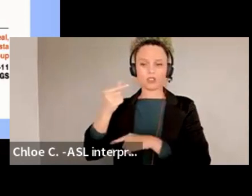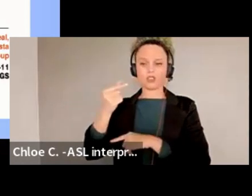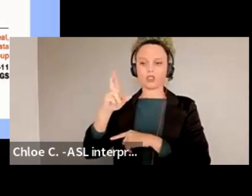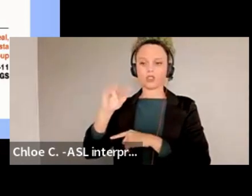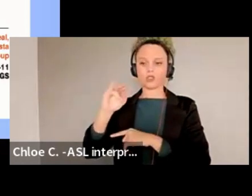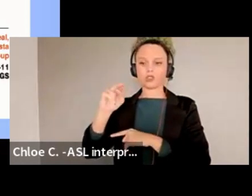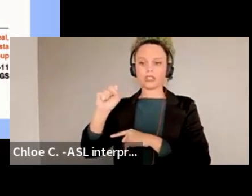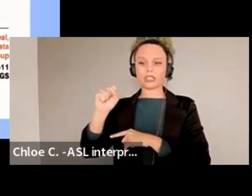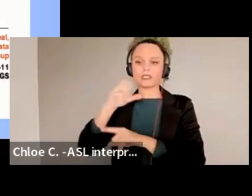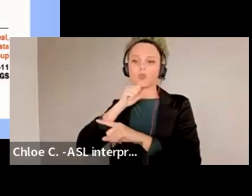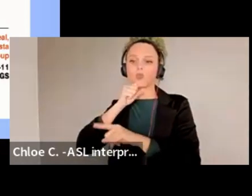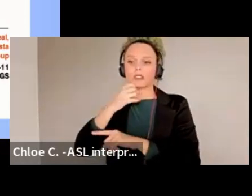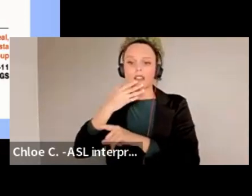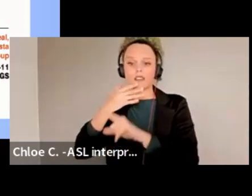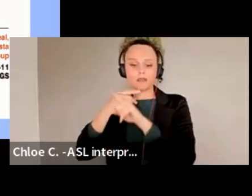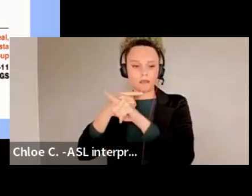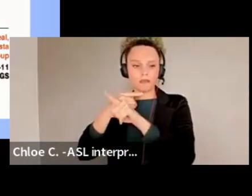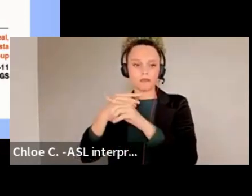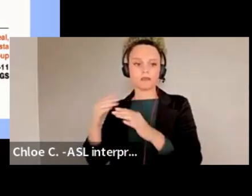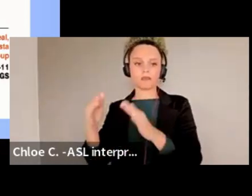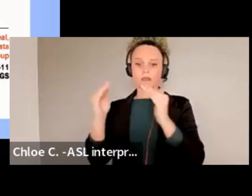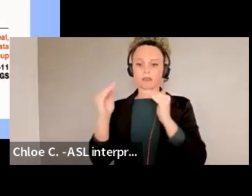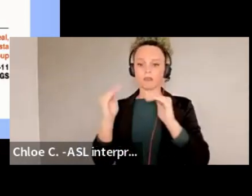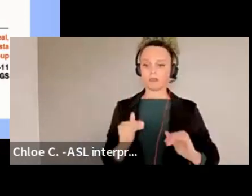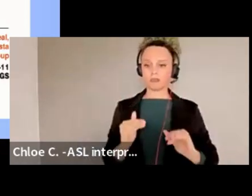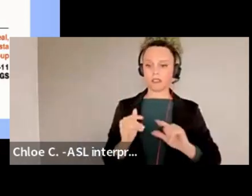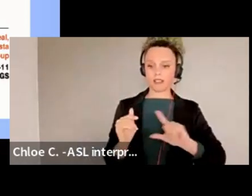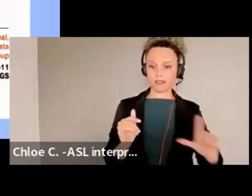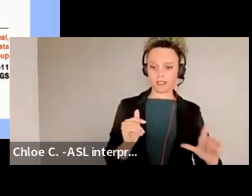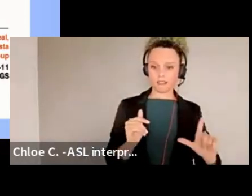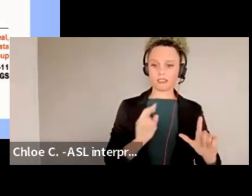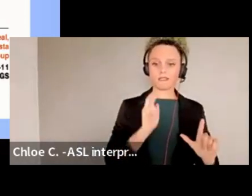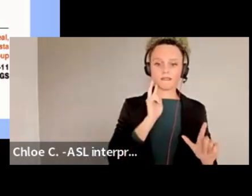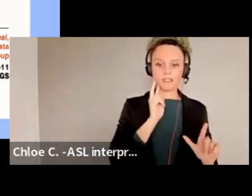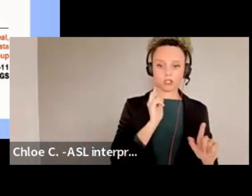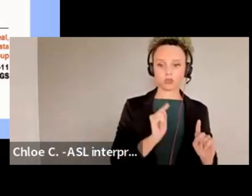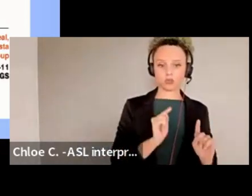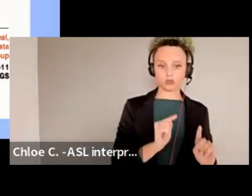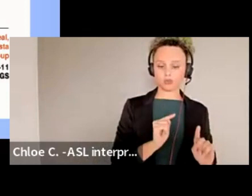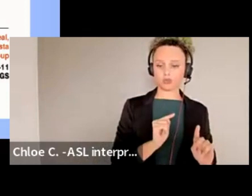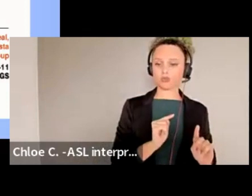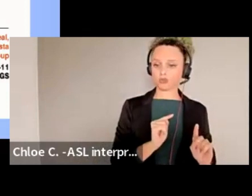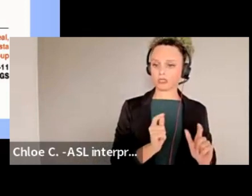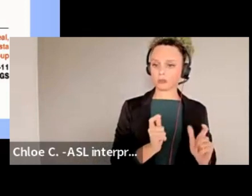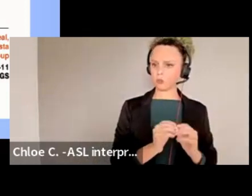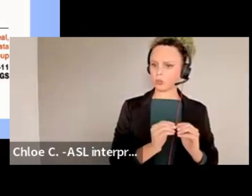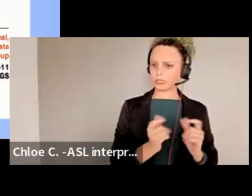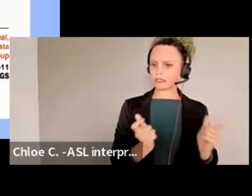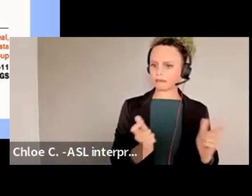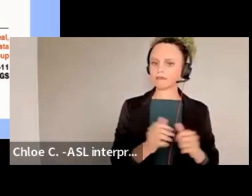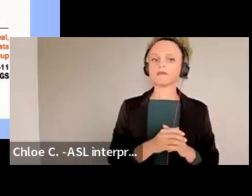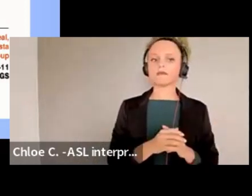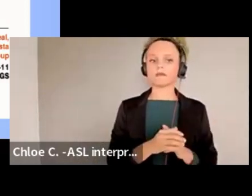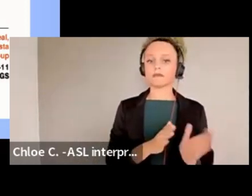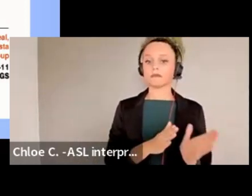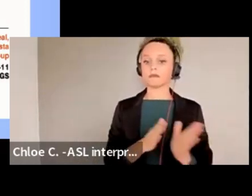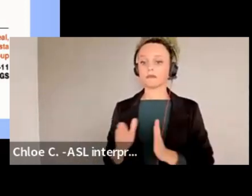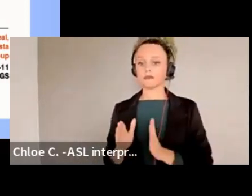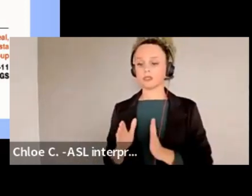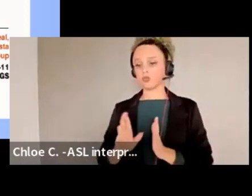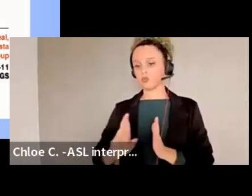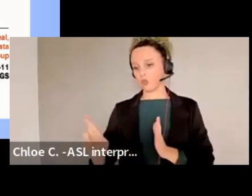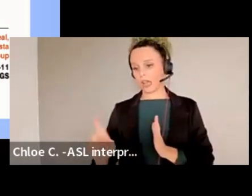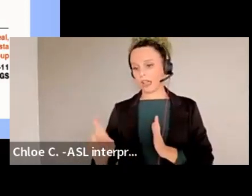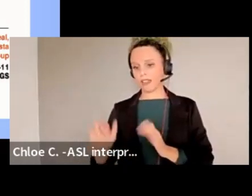top left, that's in red. Next to it on the top right are grains, which are in orange. The bottom left